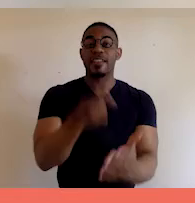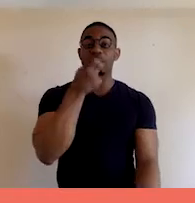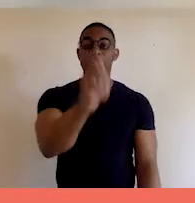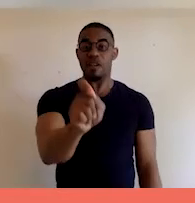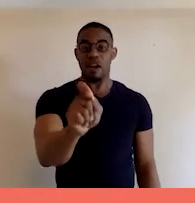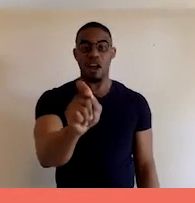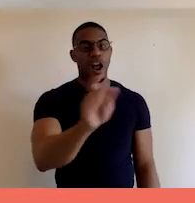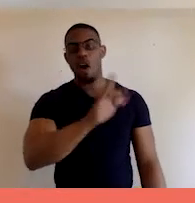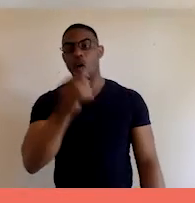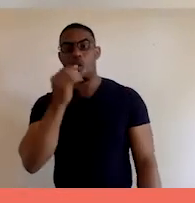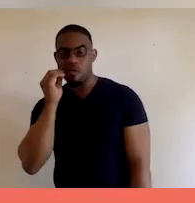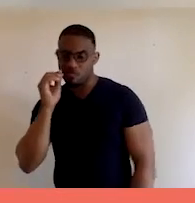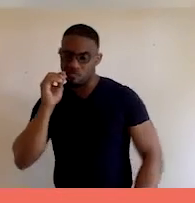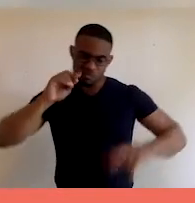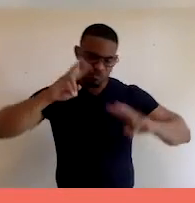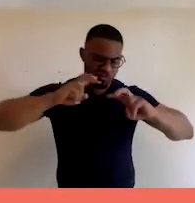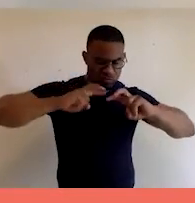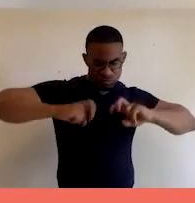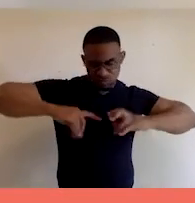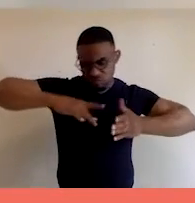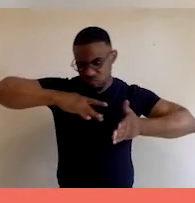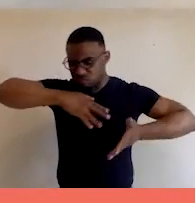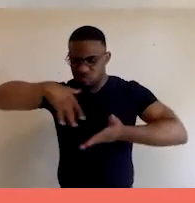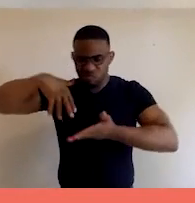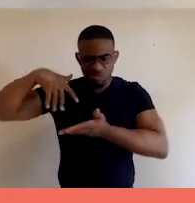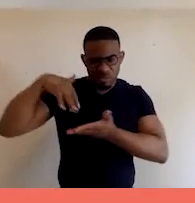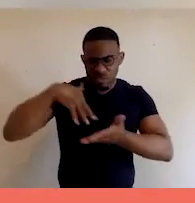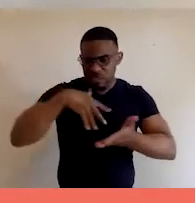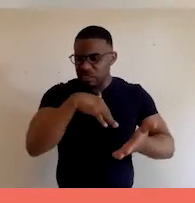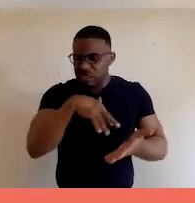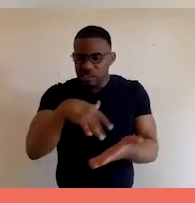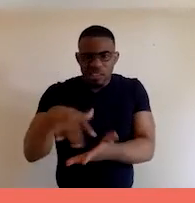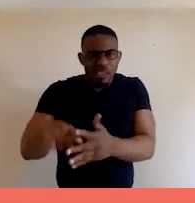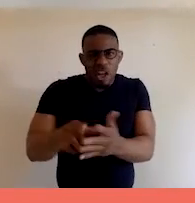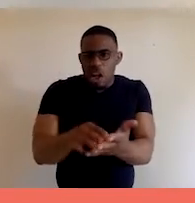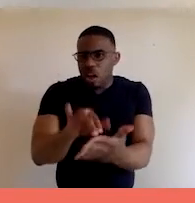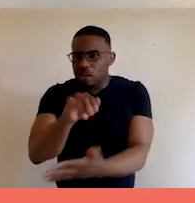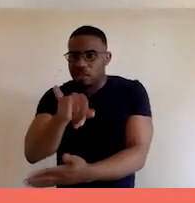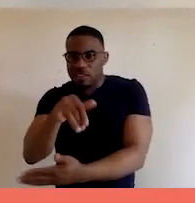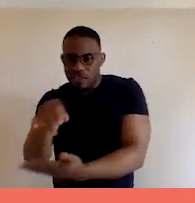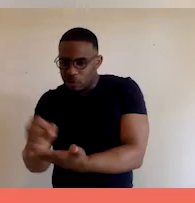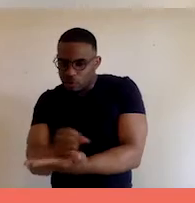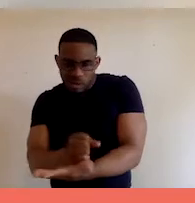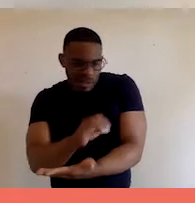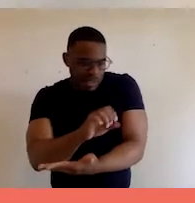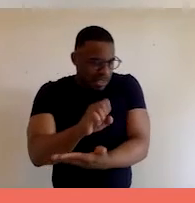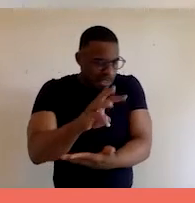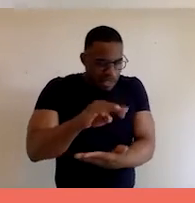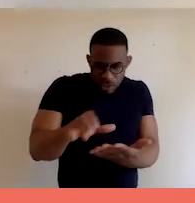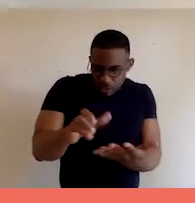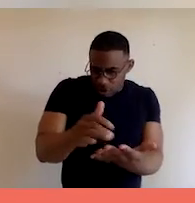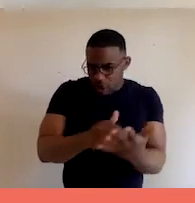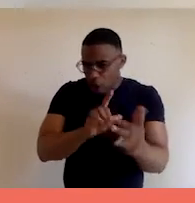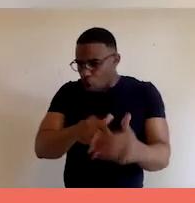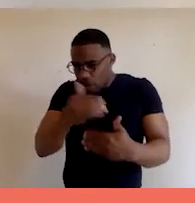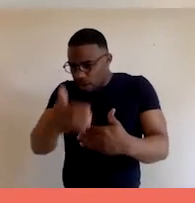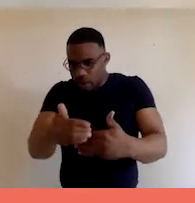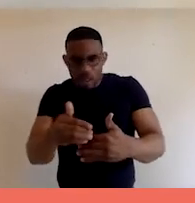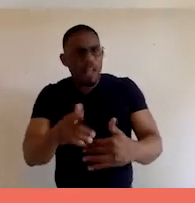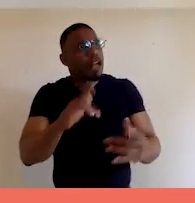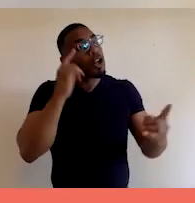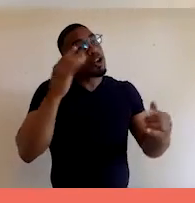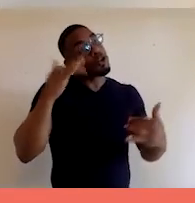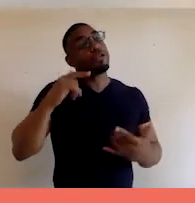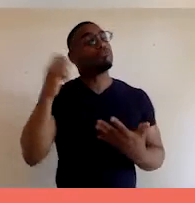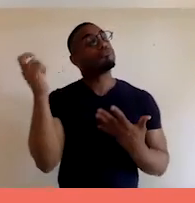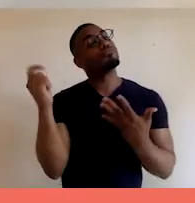go home and I start pounding these books, and I'm studying, and I start learning JavaScript, and I start learning ES6 functions. And I go to the next meetup. I said, well, do you know